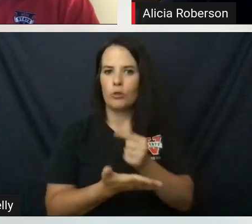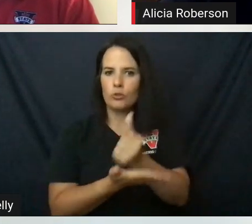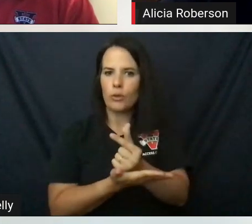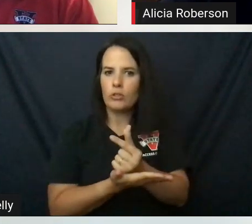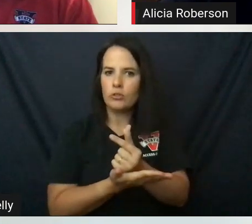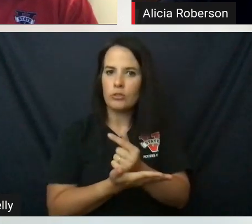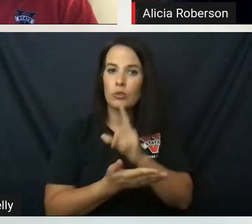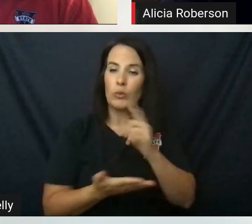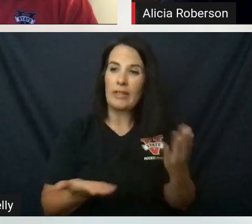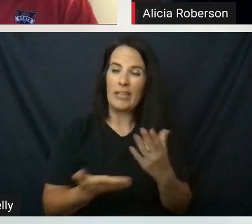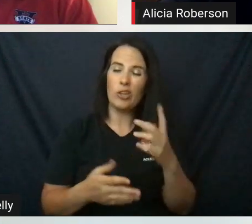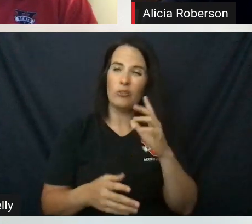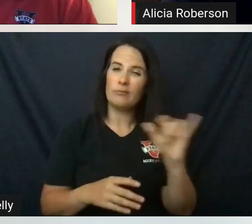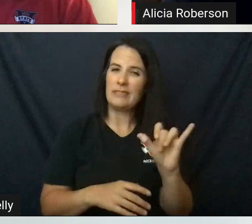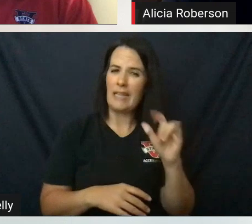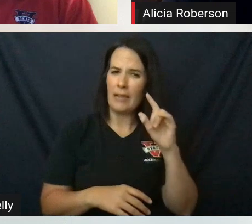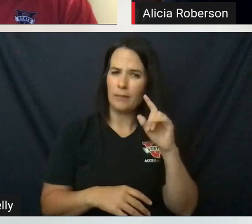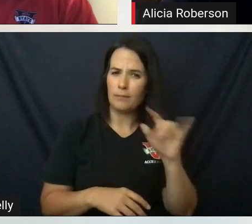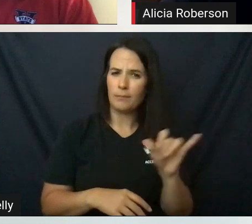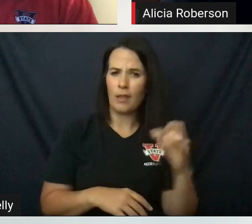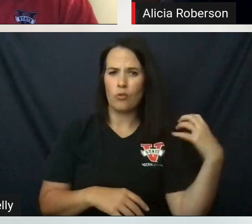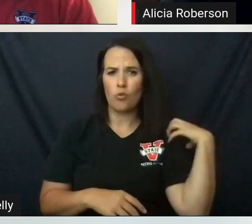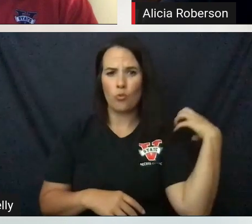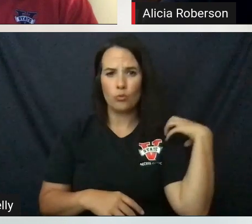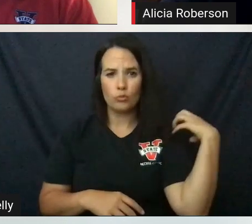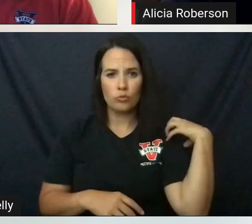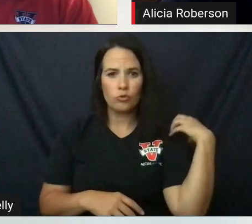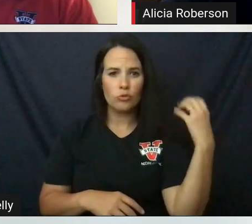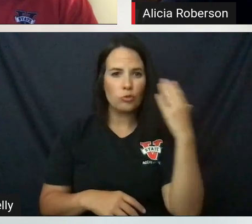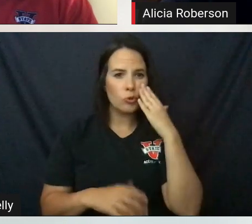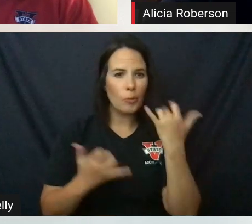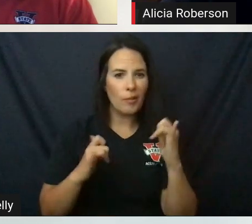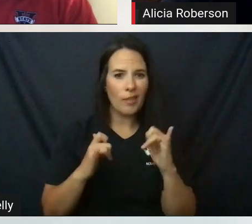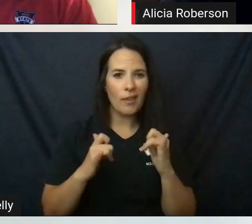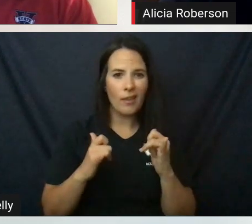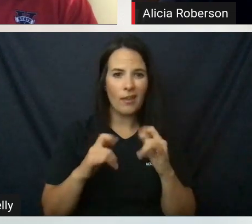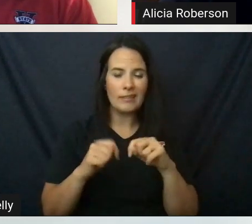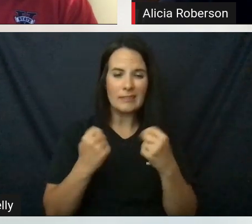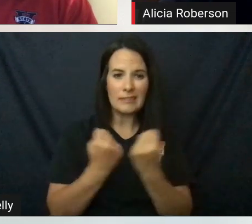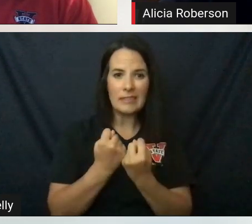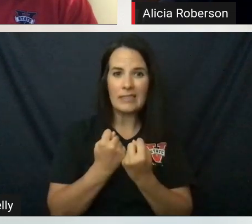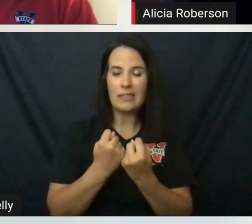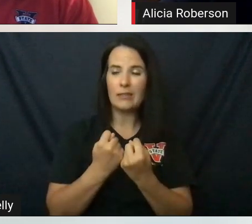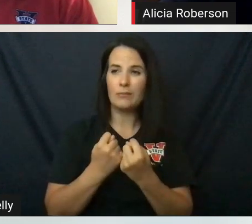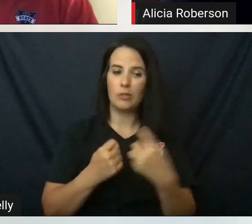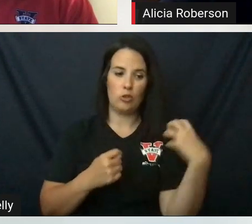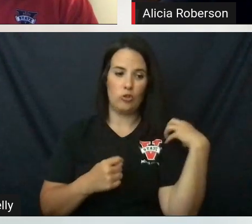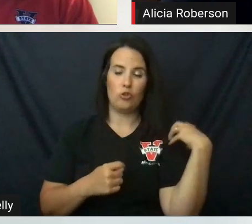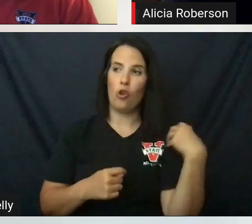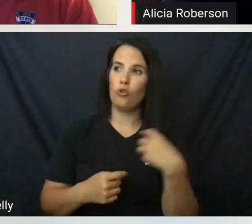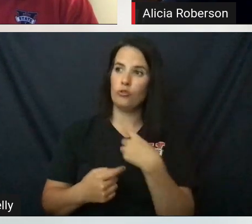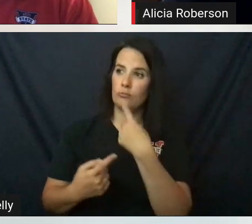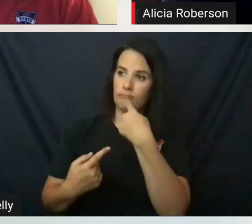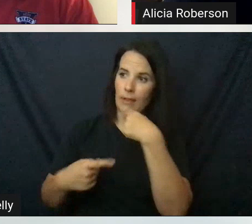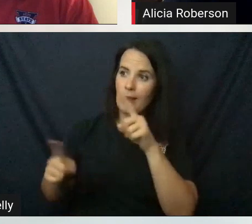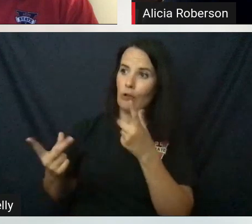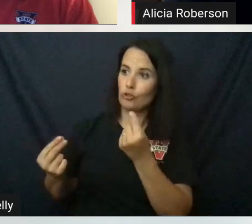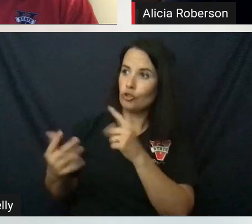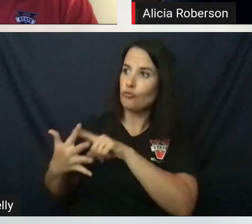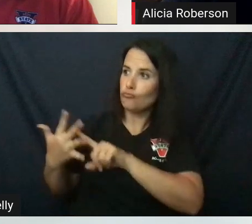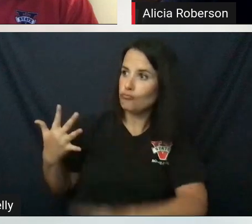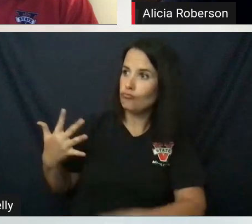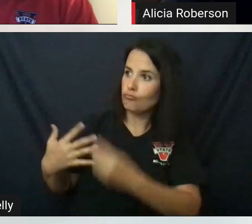a coach. Coach makes calls from the sidelines, and the players go make the plays. And that's the same thing for